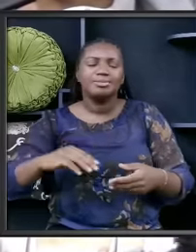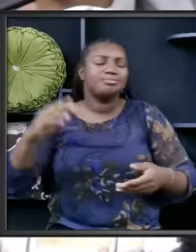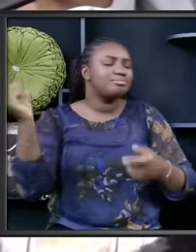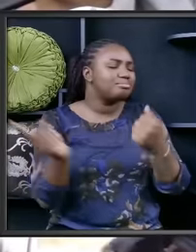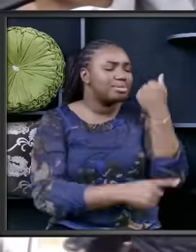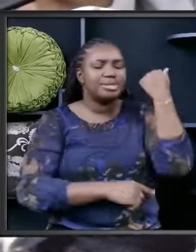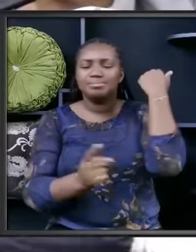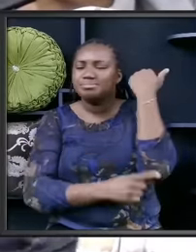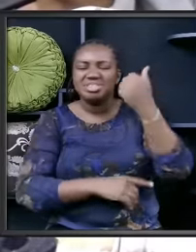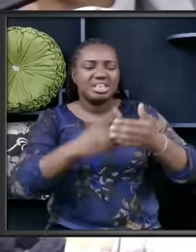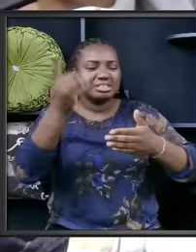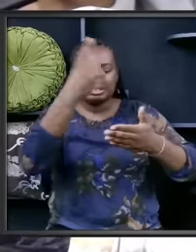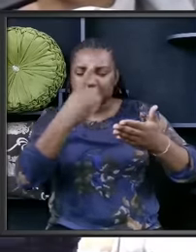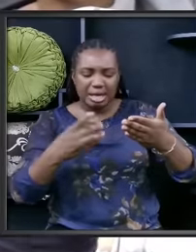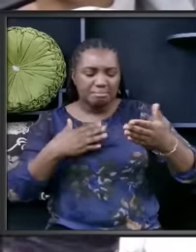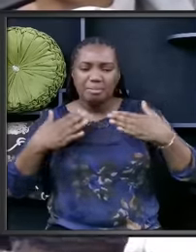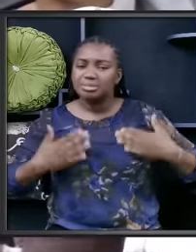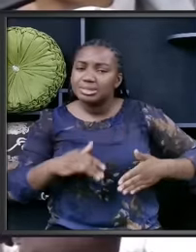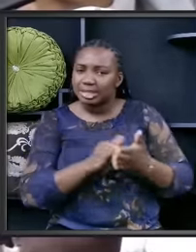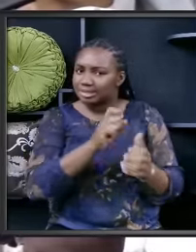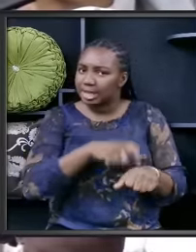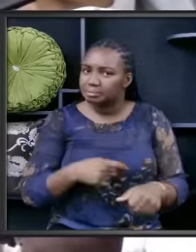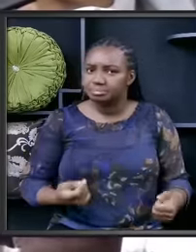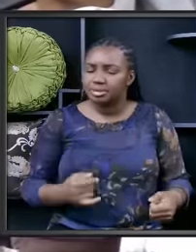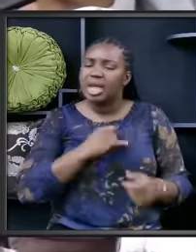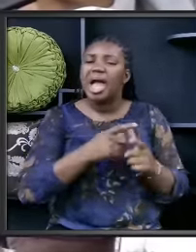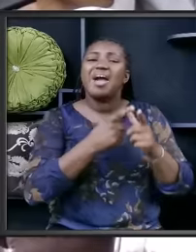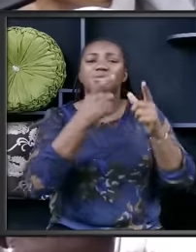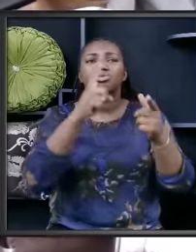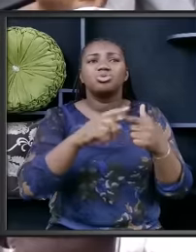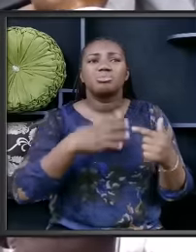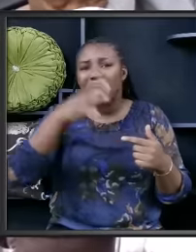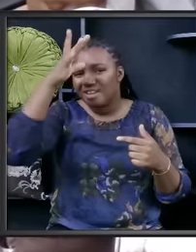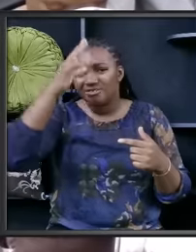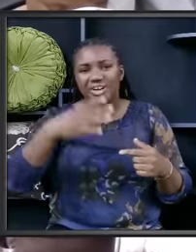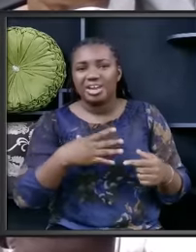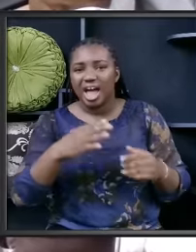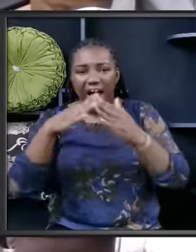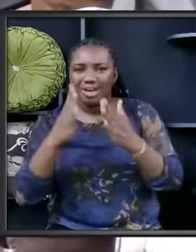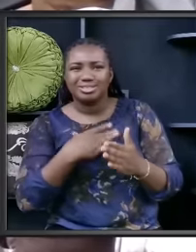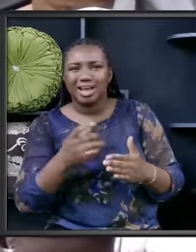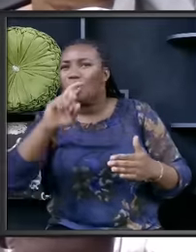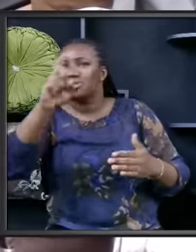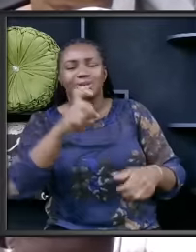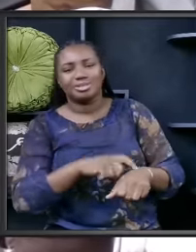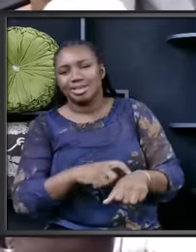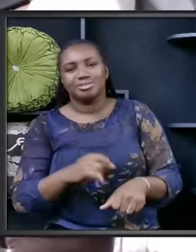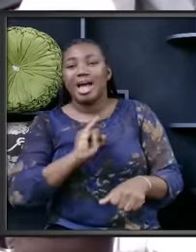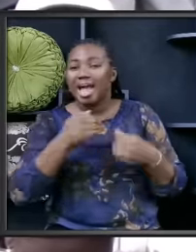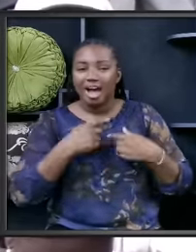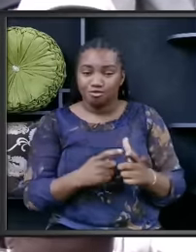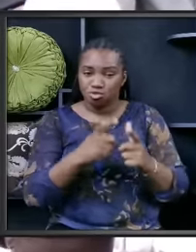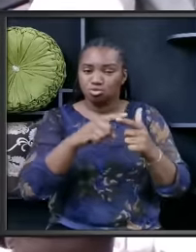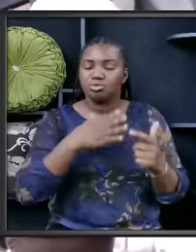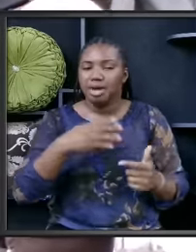run. Go outside the gate. I don't run to my papa house more than 100 times. More than 100 from my house.